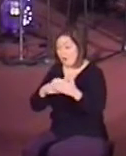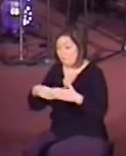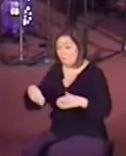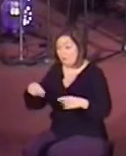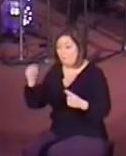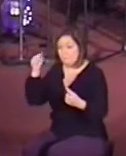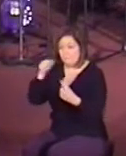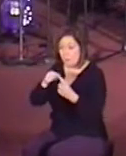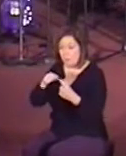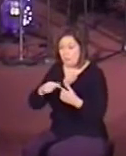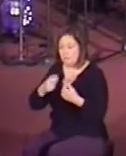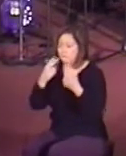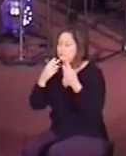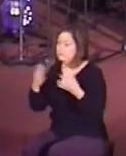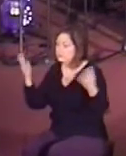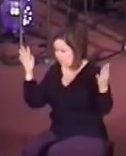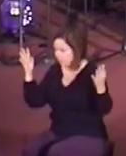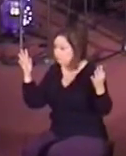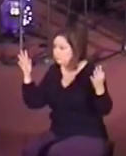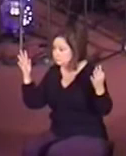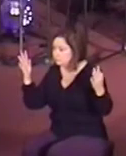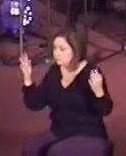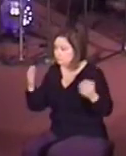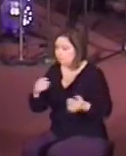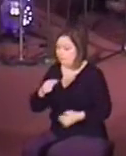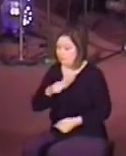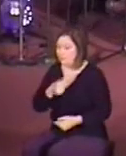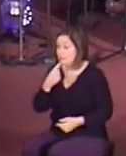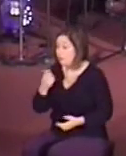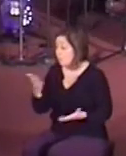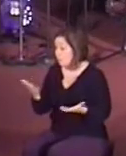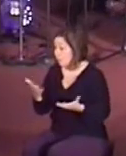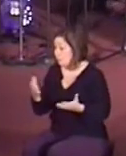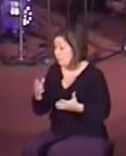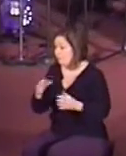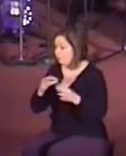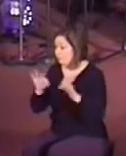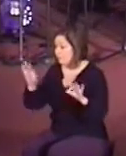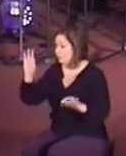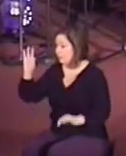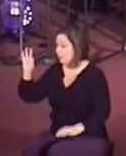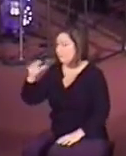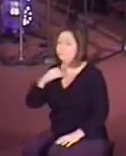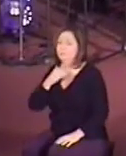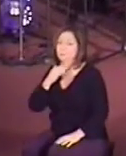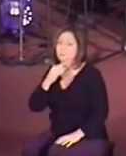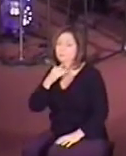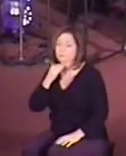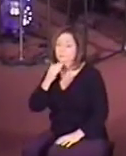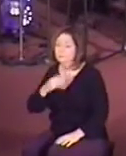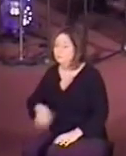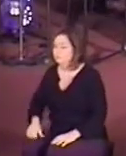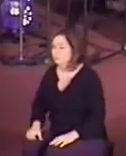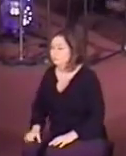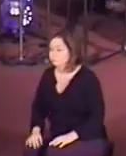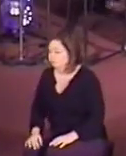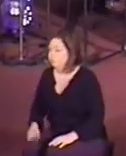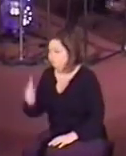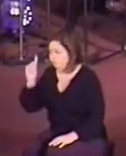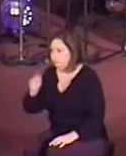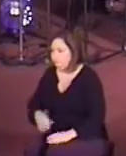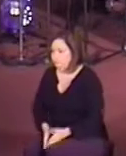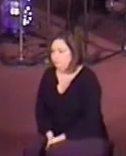purpose and prosperity. And so look what he says. In verse 9, Belshazzar, the chief of the